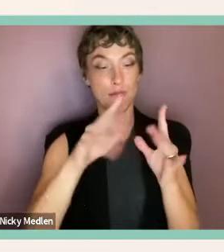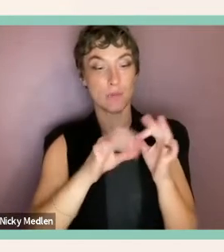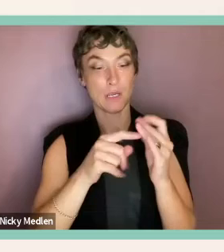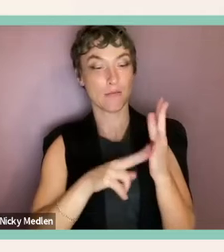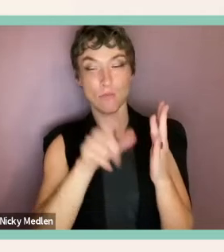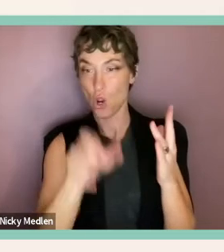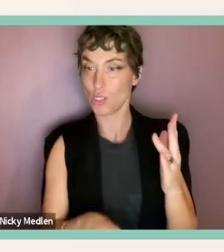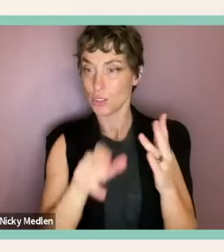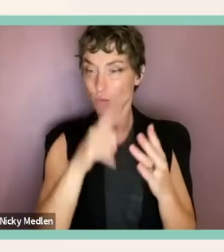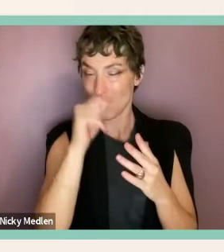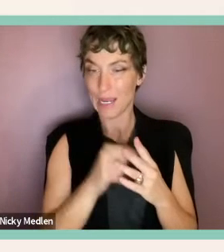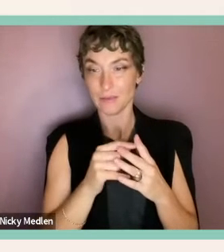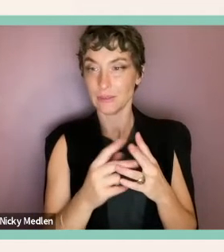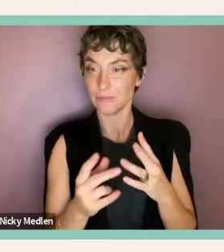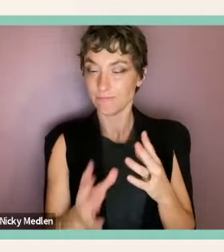later. Thanks.